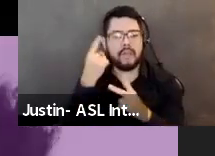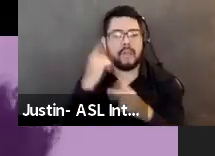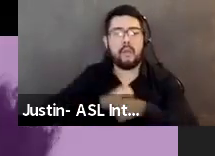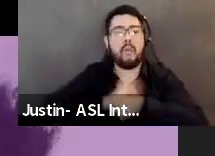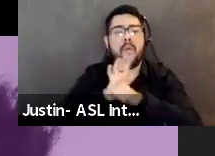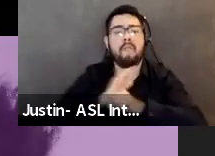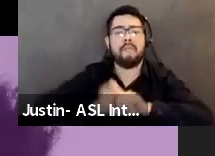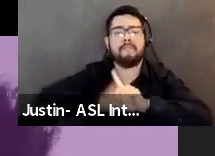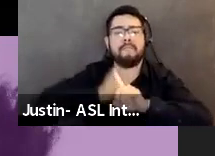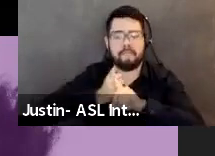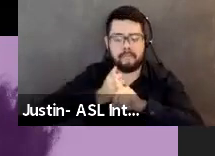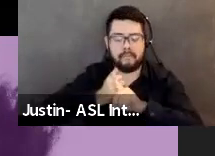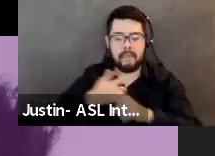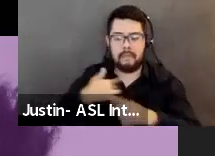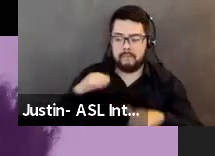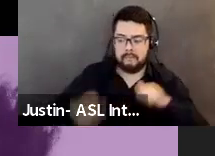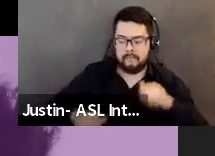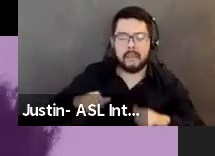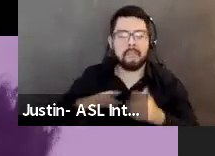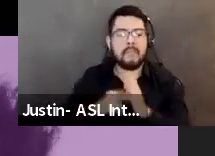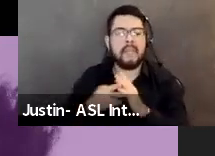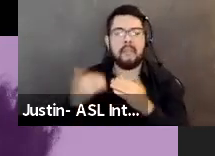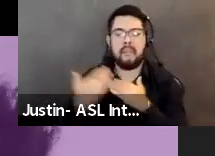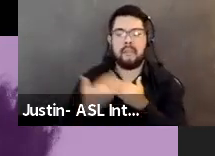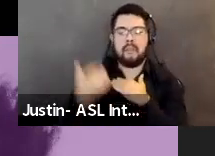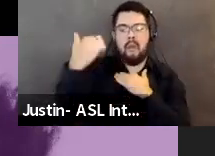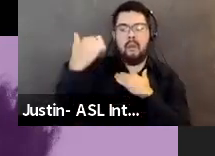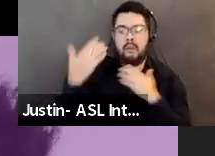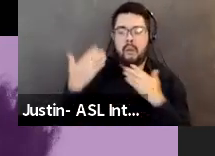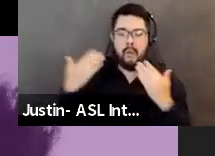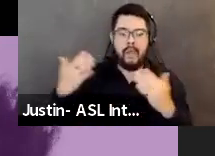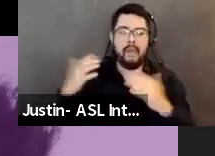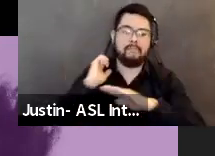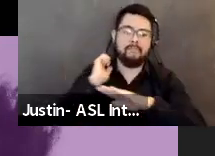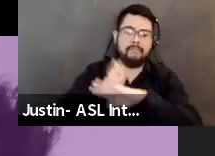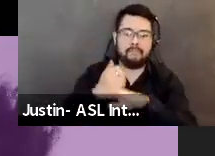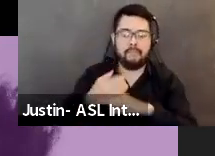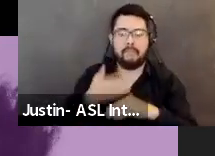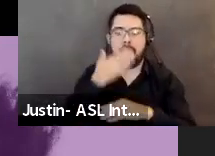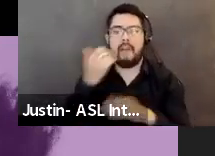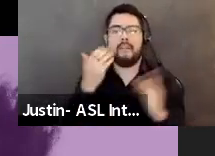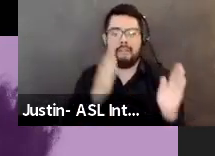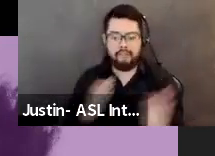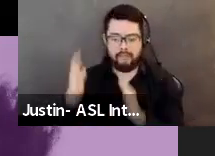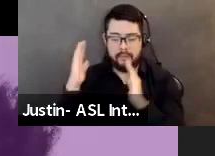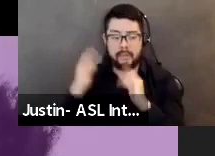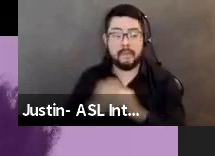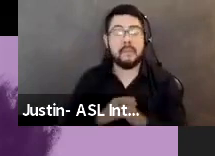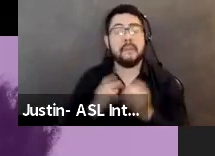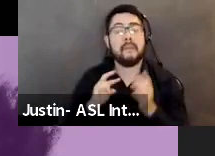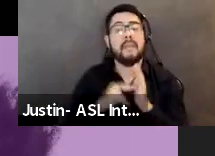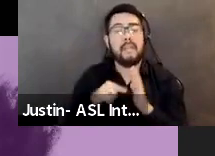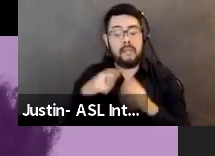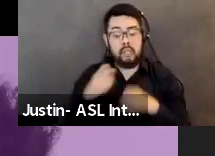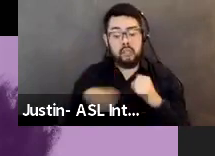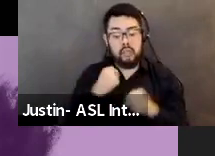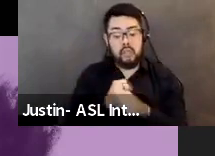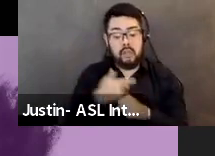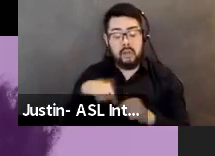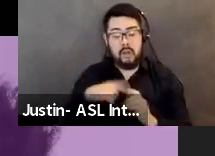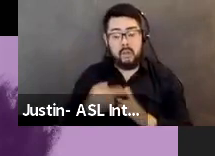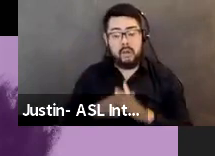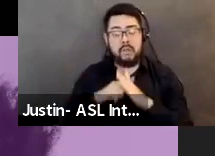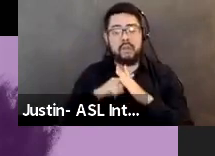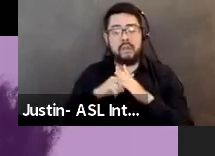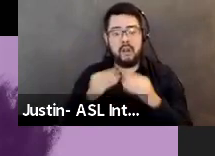unrest it is a calling for us to do more and to do sooner and so we're starting the year by making available to